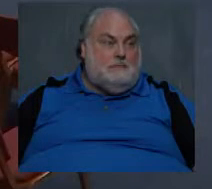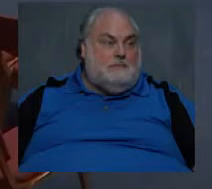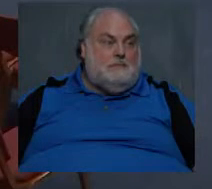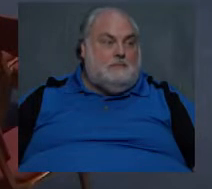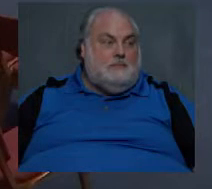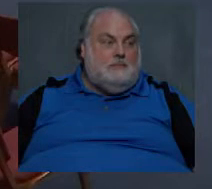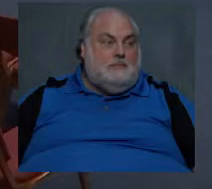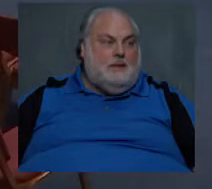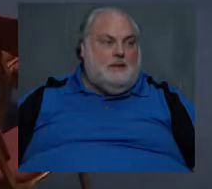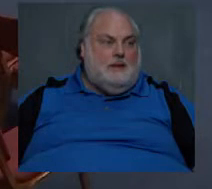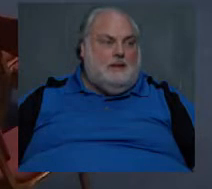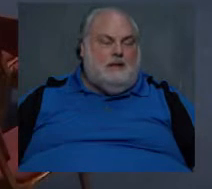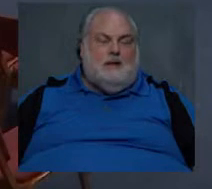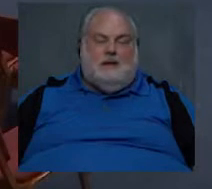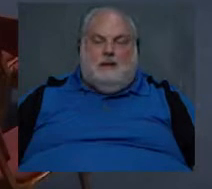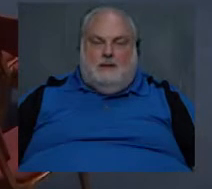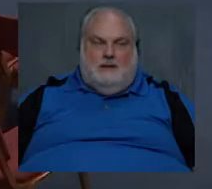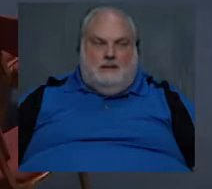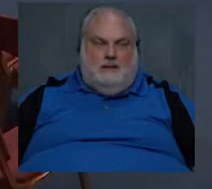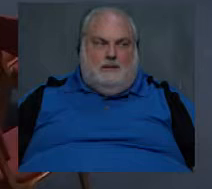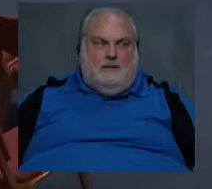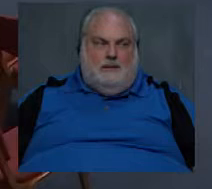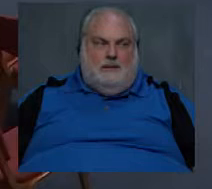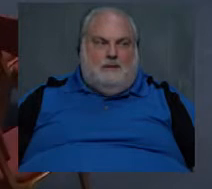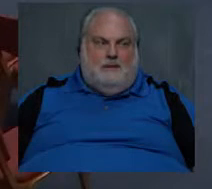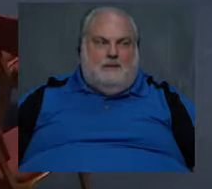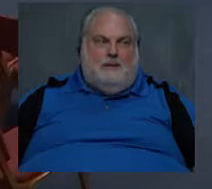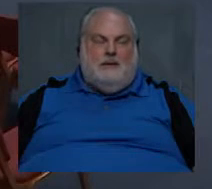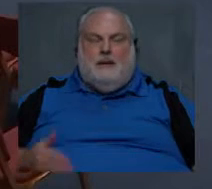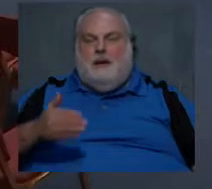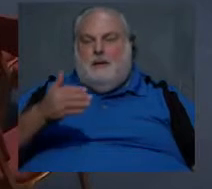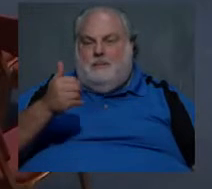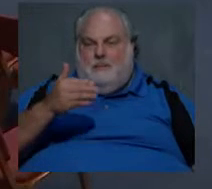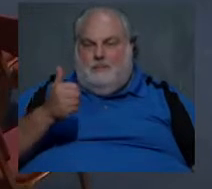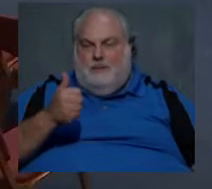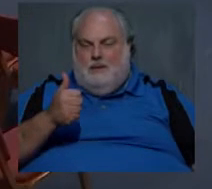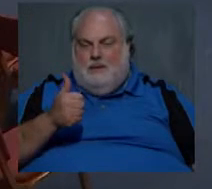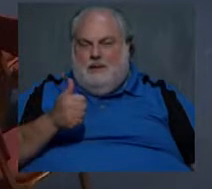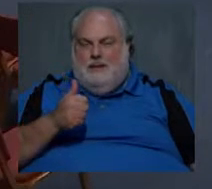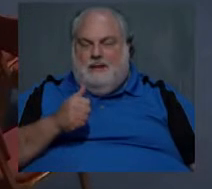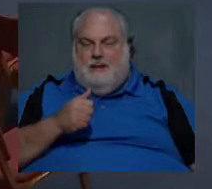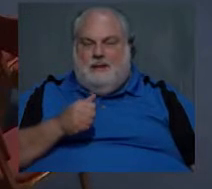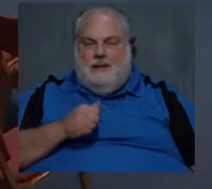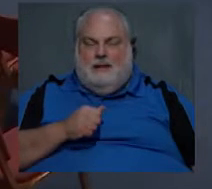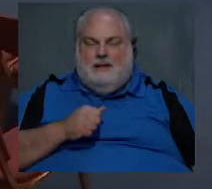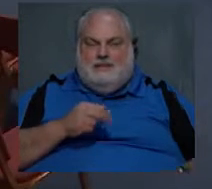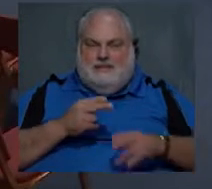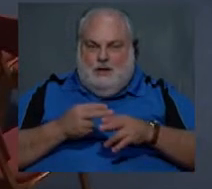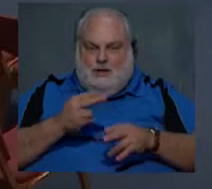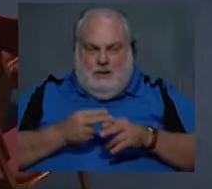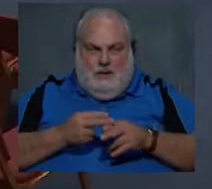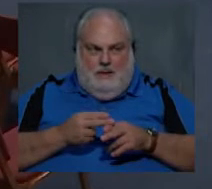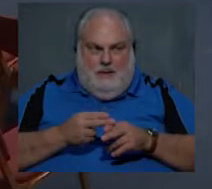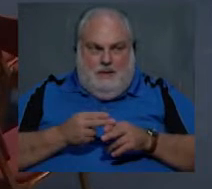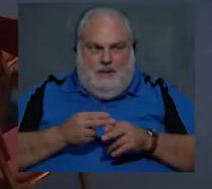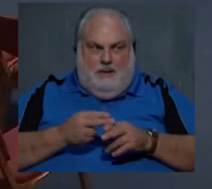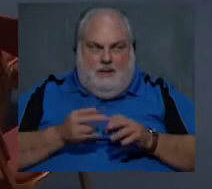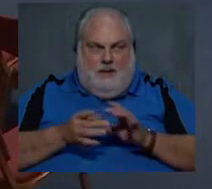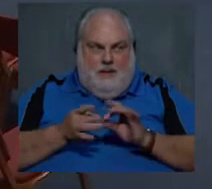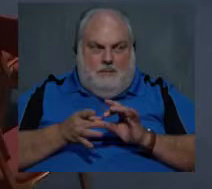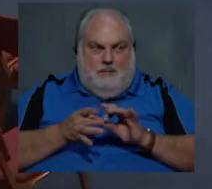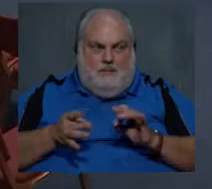Okay, look, come on up. Please approach the lectern and state your name and what you'd like